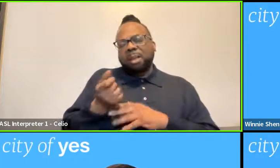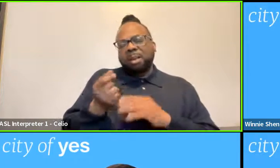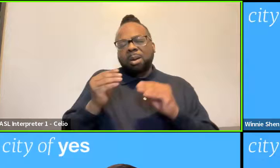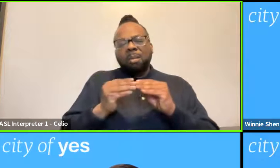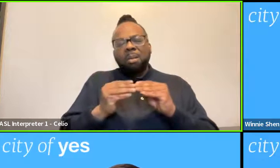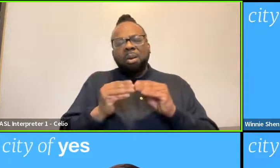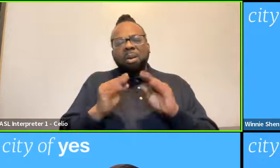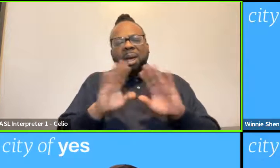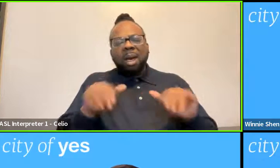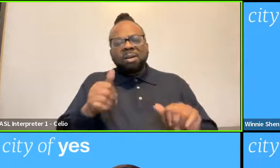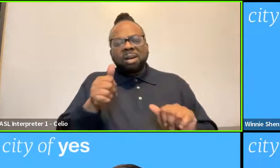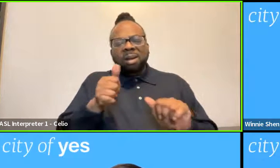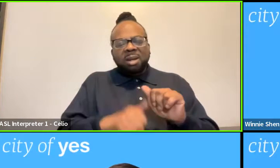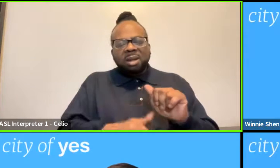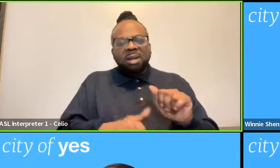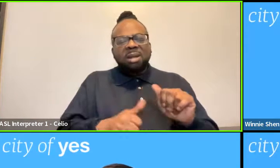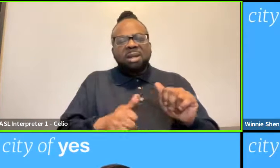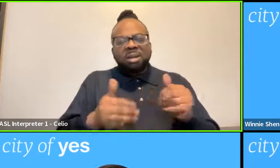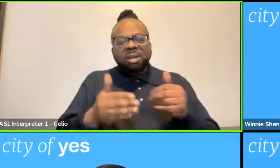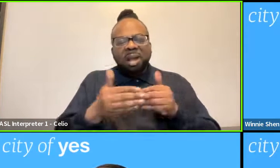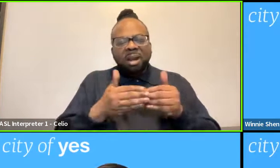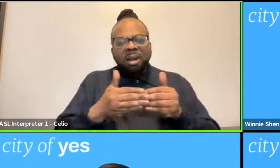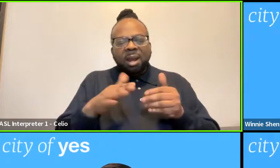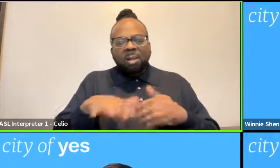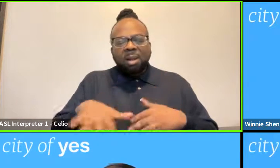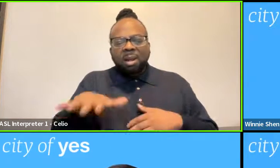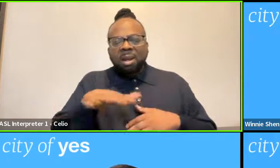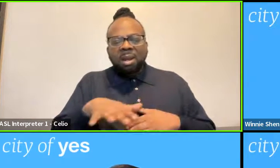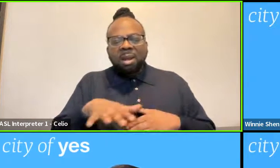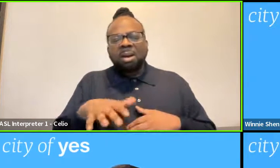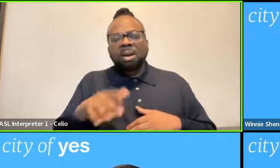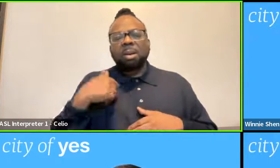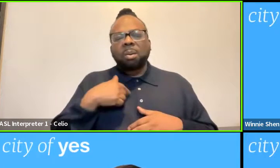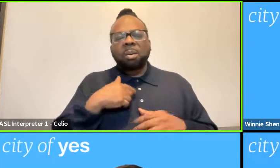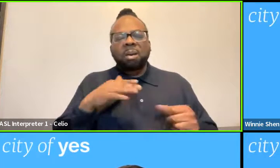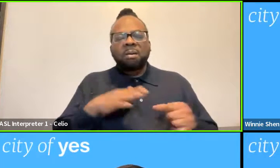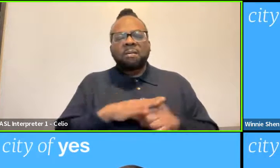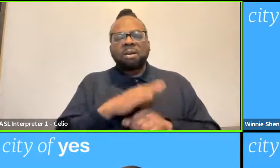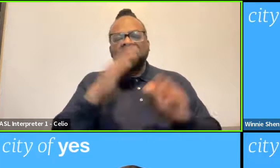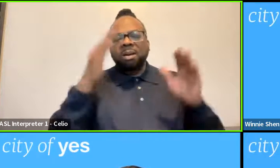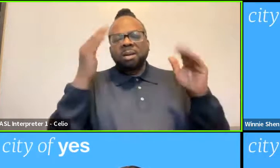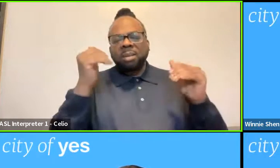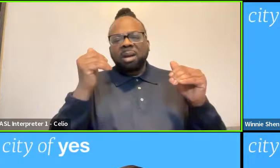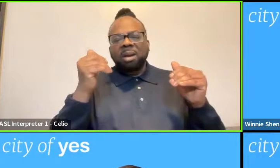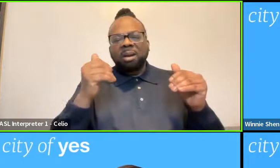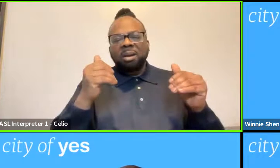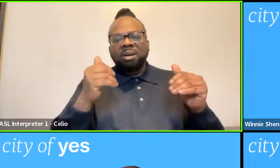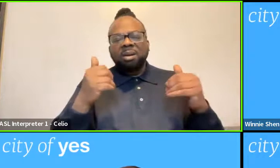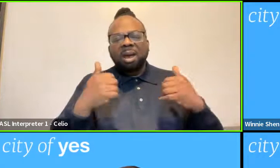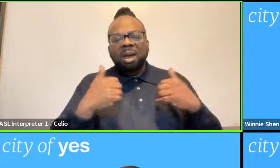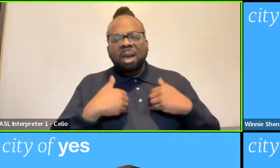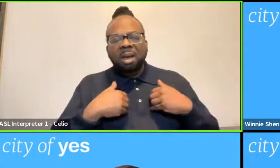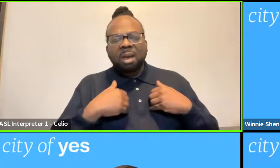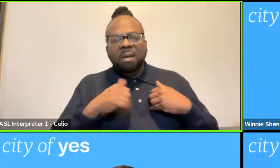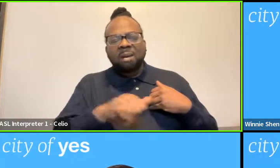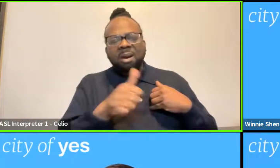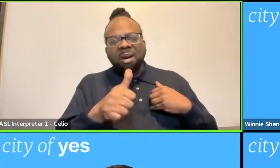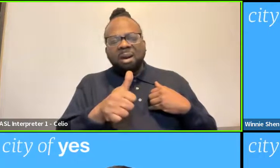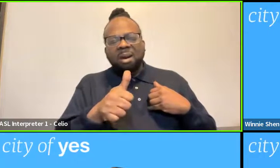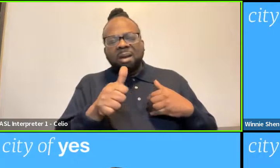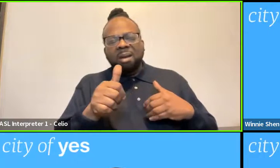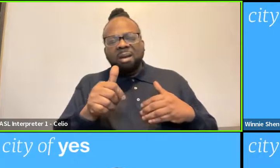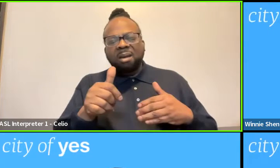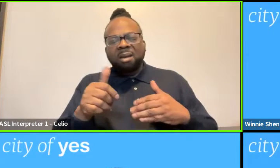every neighborhood from the lowest density areas to the highest, we fully expect to be taking pressure off of those neighborhoods that see